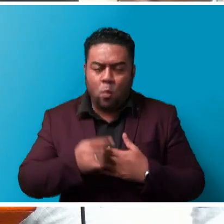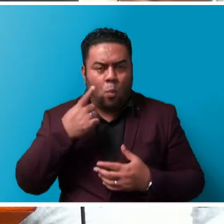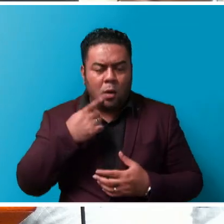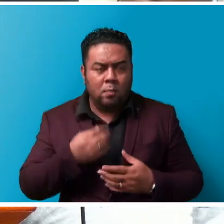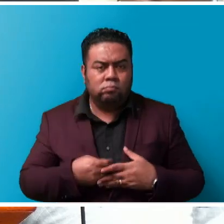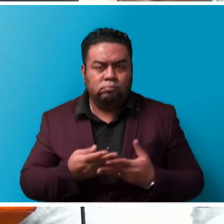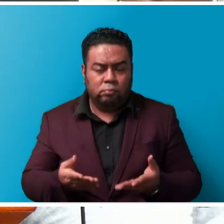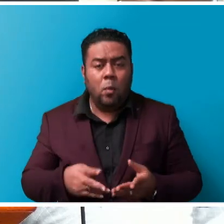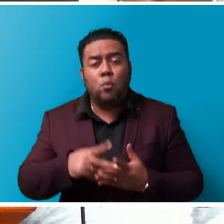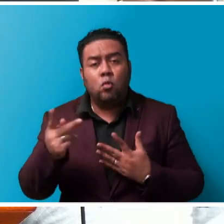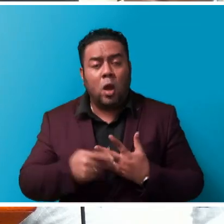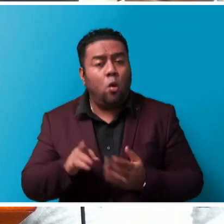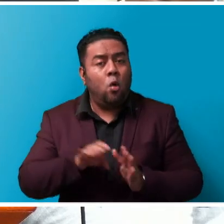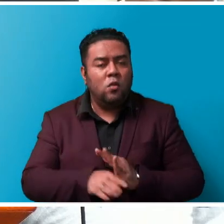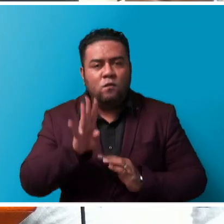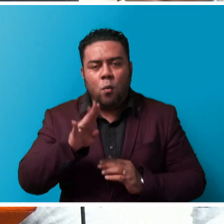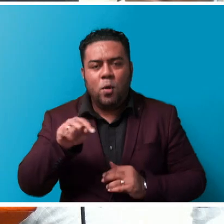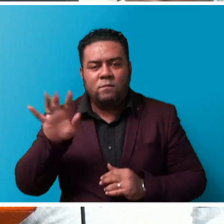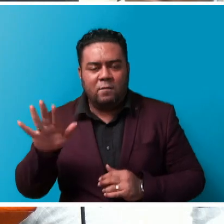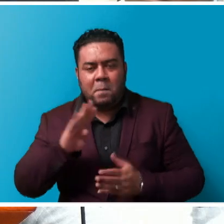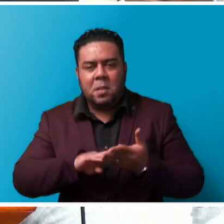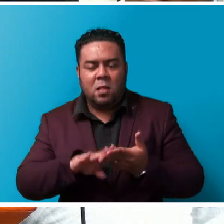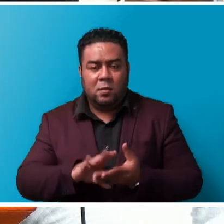Total project cost was 4.5 million. So